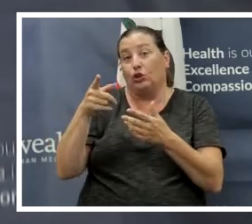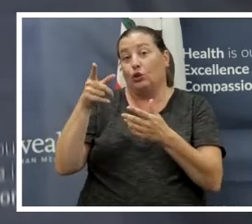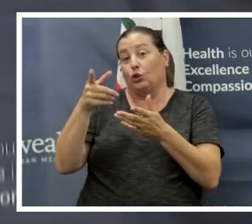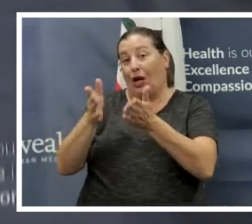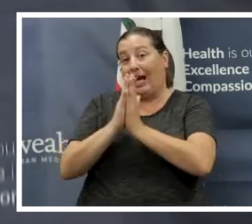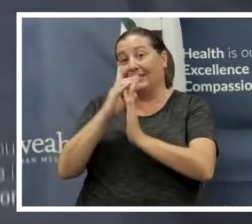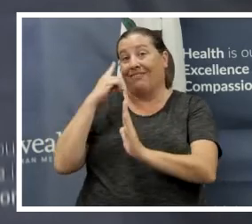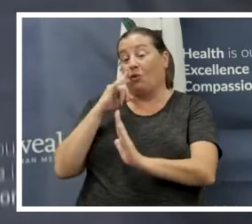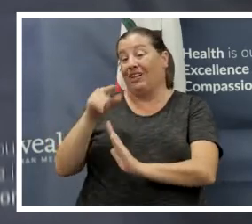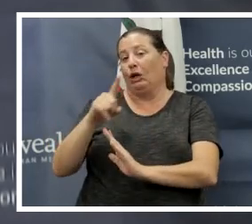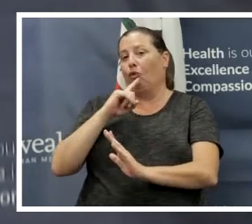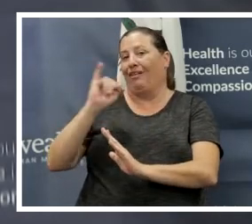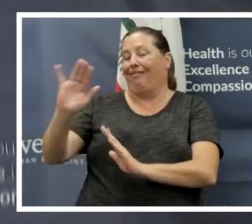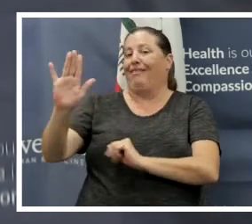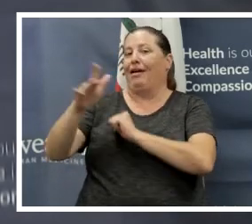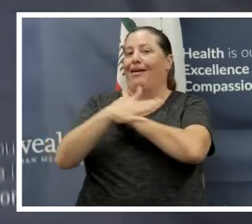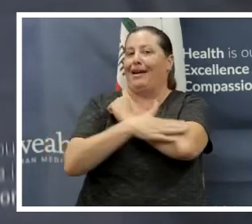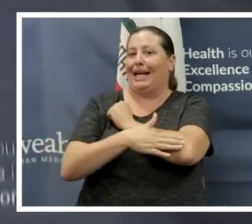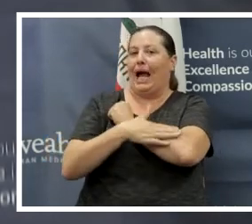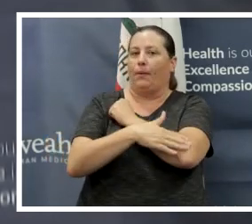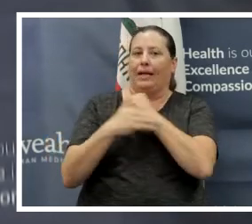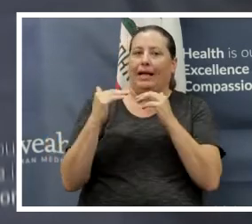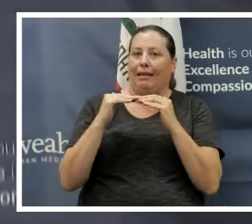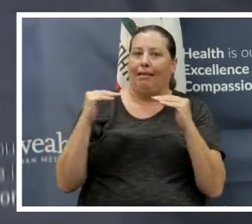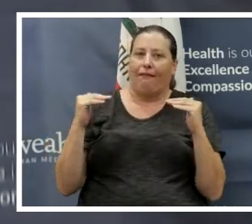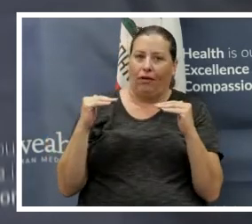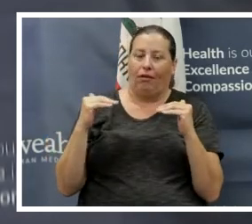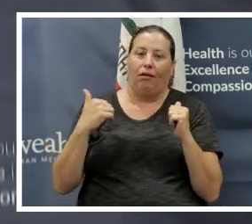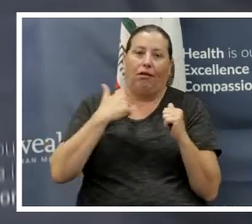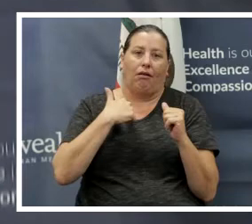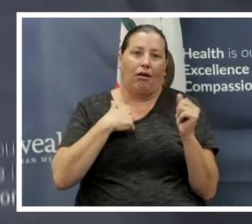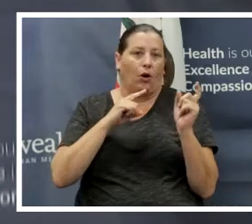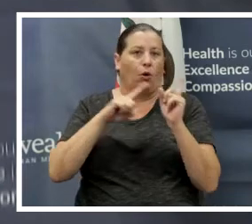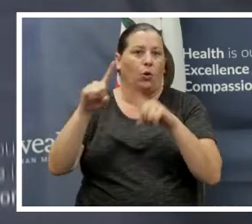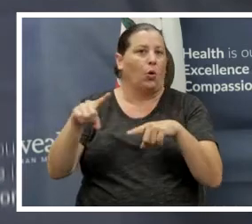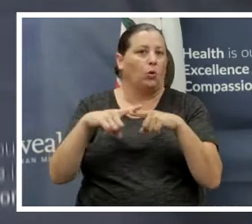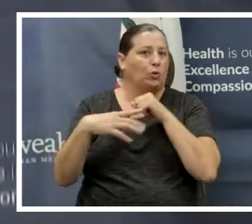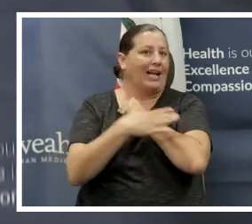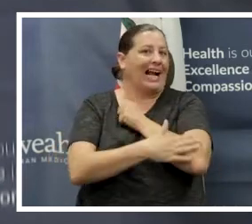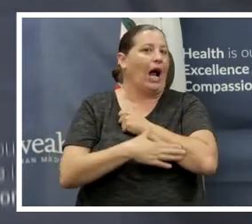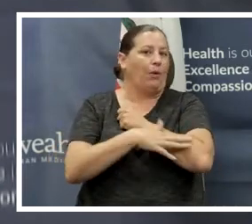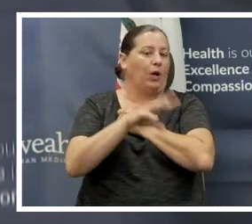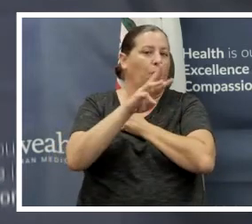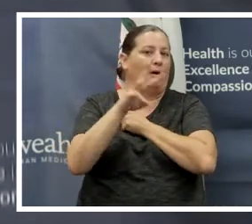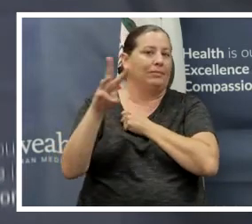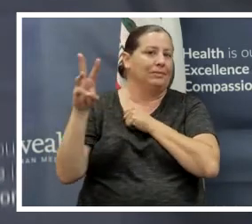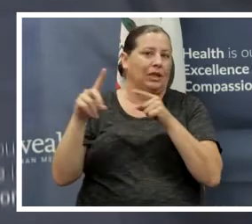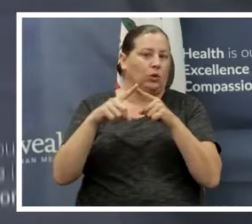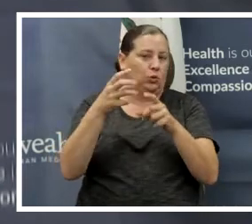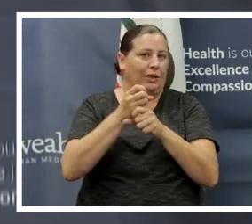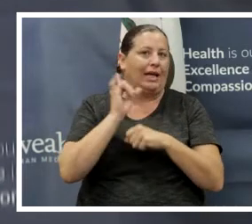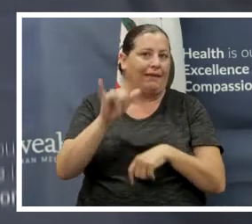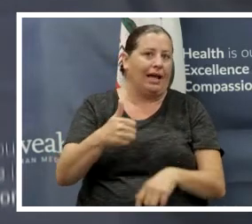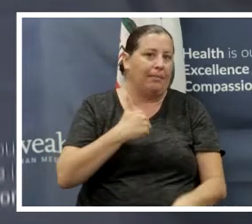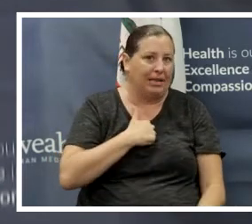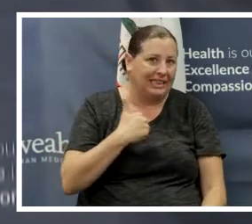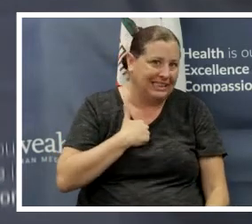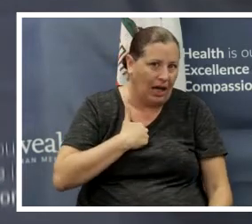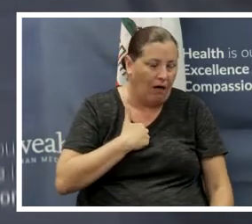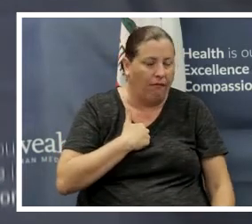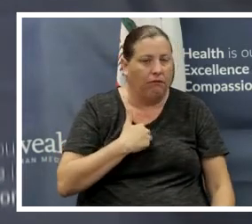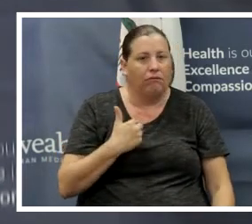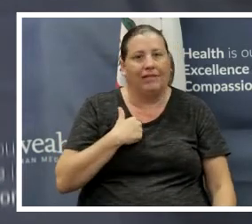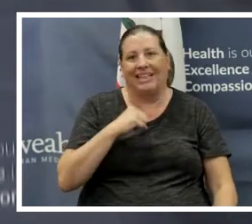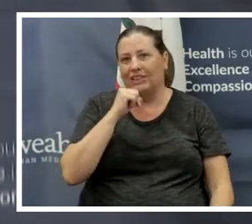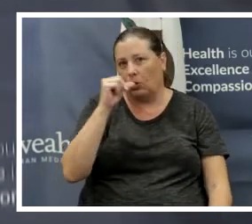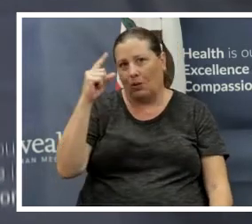level. And I go to the county website to get that myself. So I don't think it's